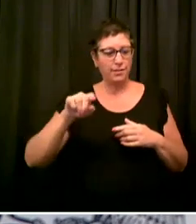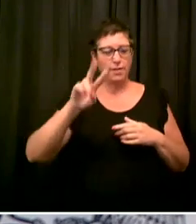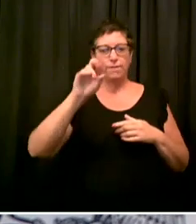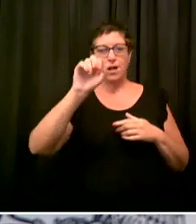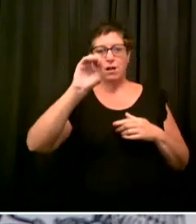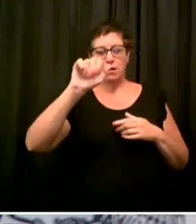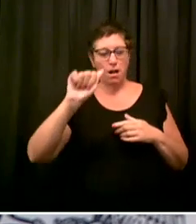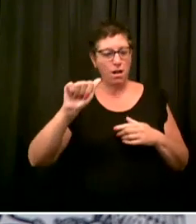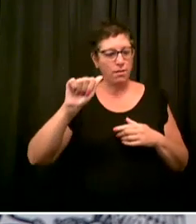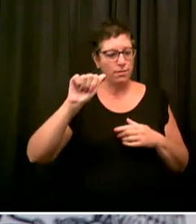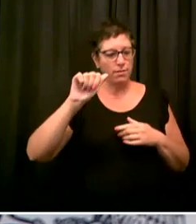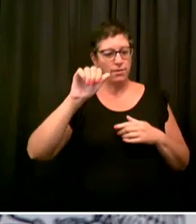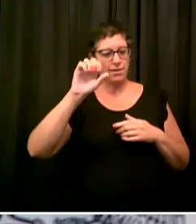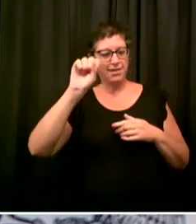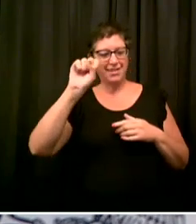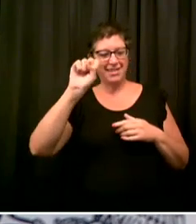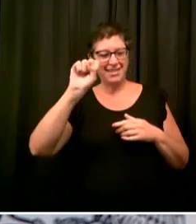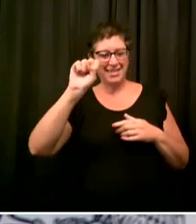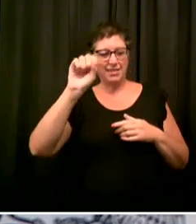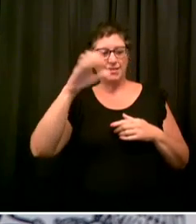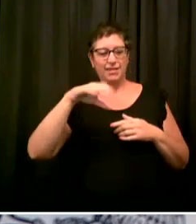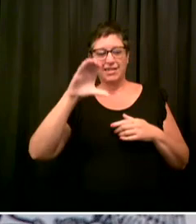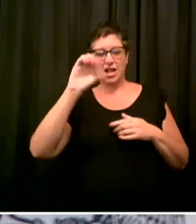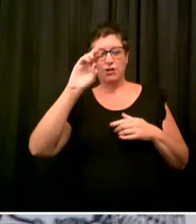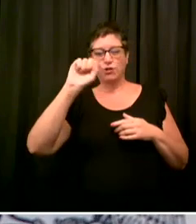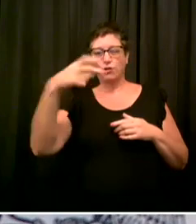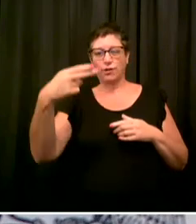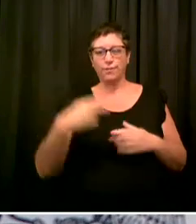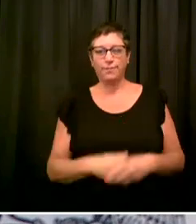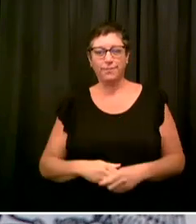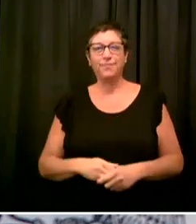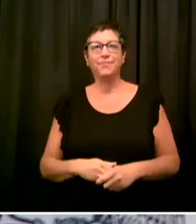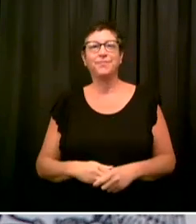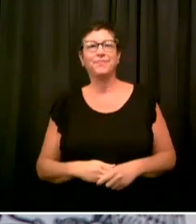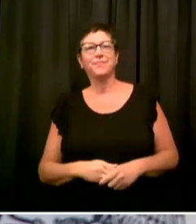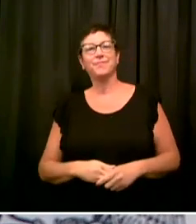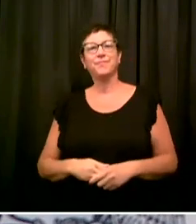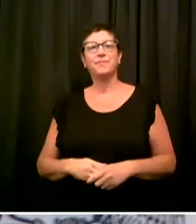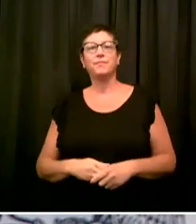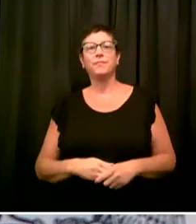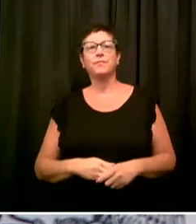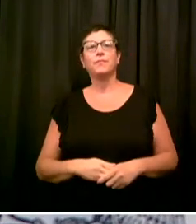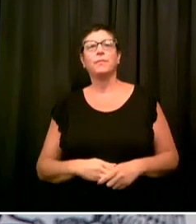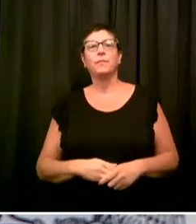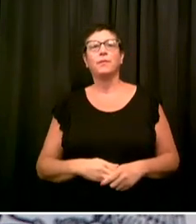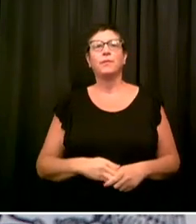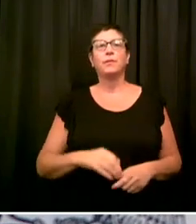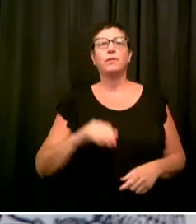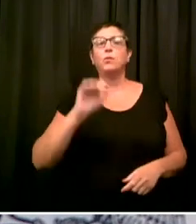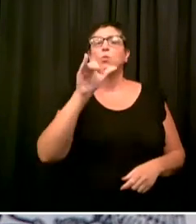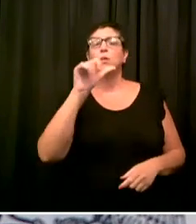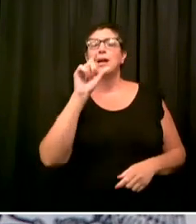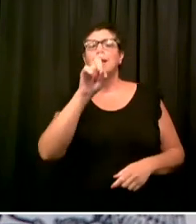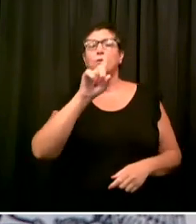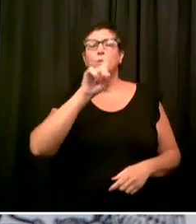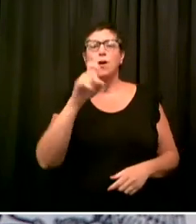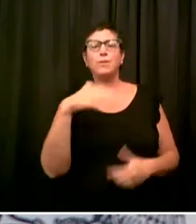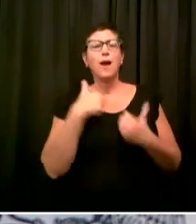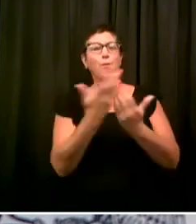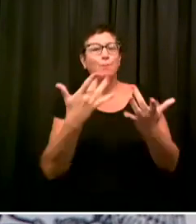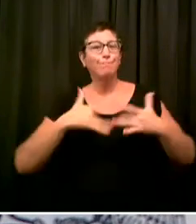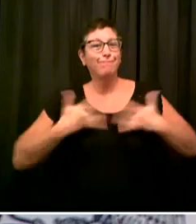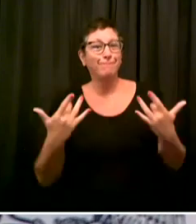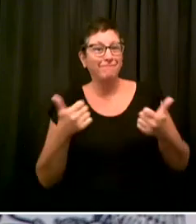Yes, good morning, Mr. Mayor. How are you today? Good, Juliet. How was your weekend? Oh, very good. Thank you. Thank